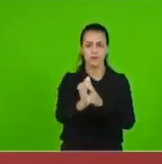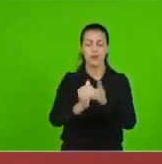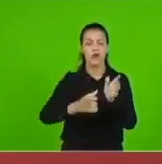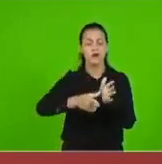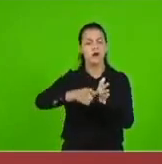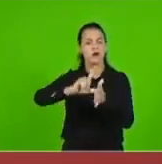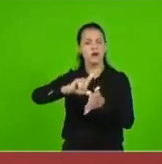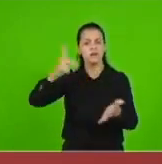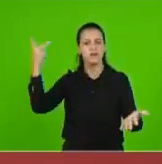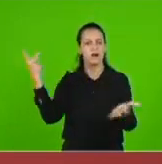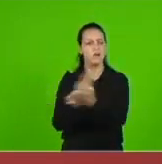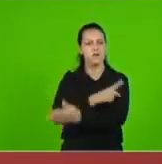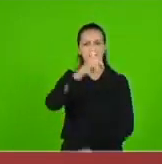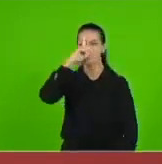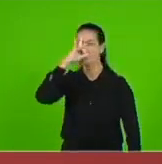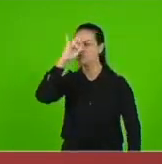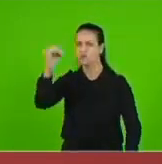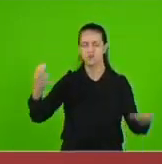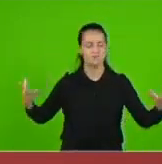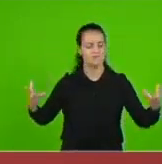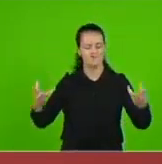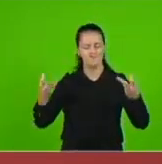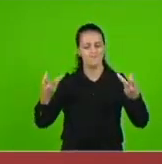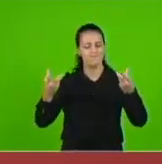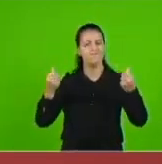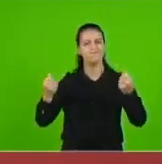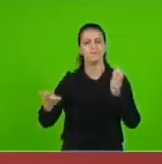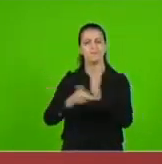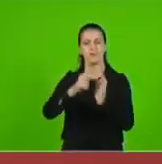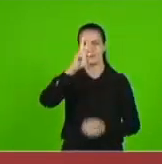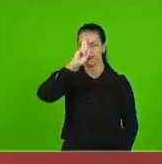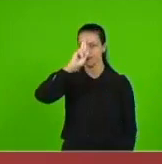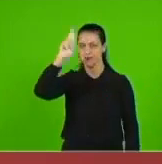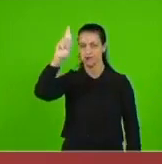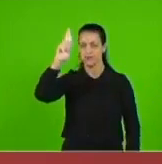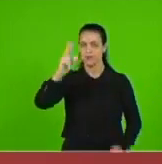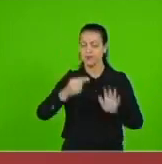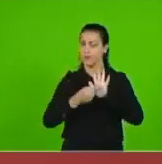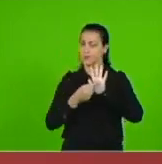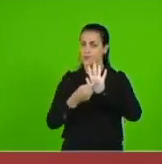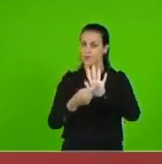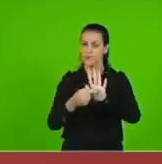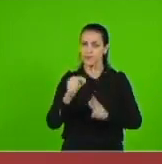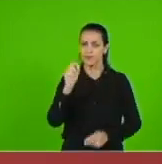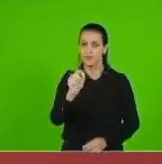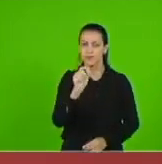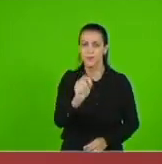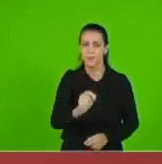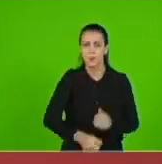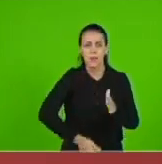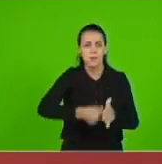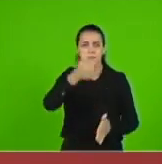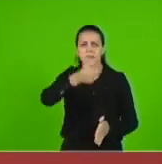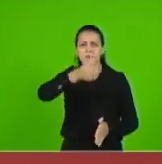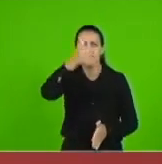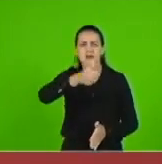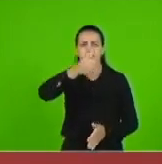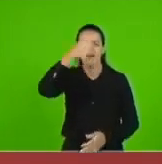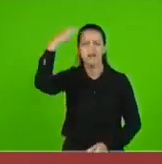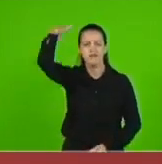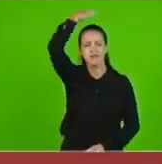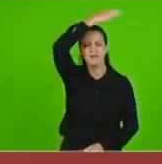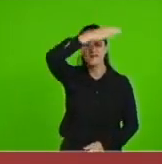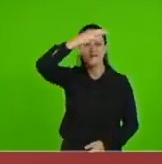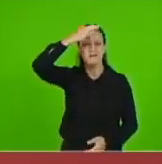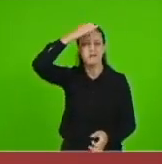before the great and glorious day of the Lord, showing that the first pouring